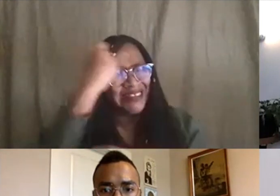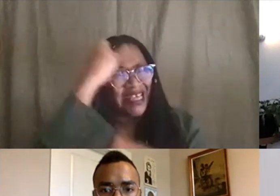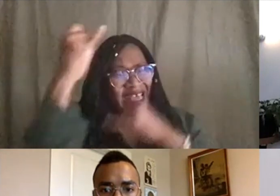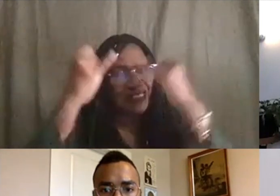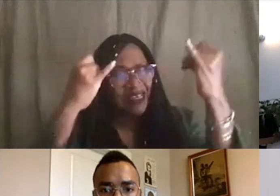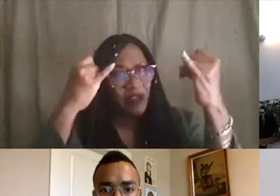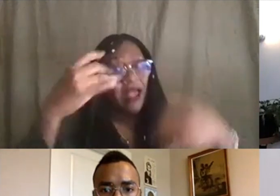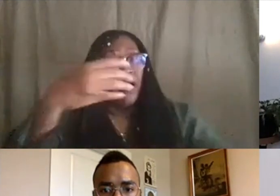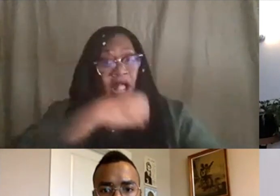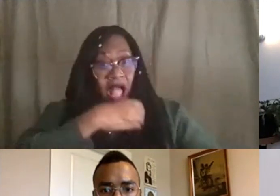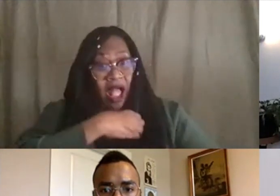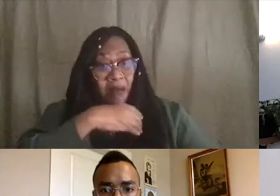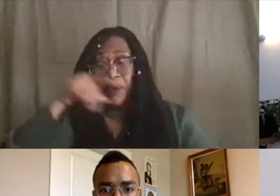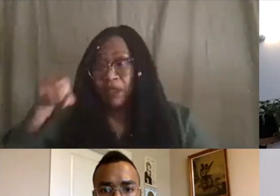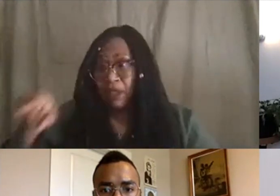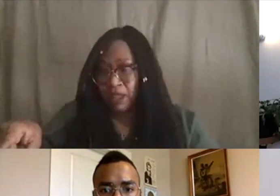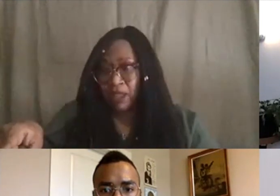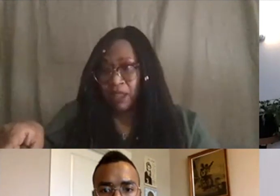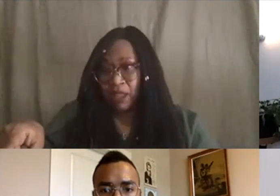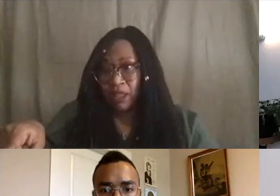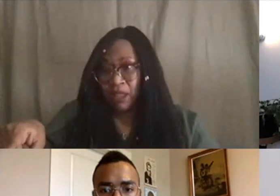cop, an agent of